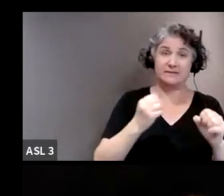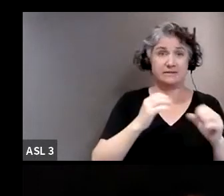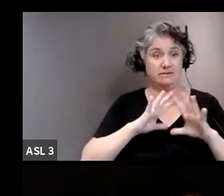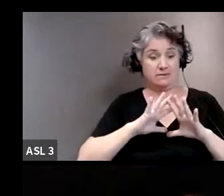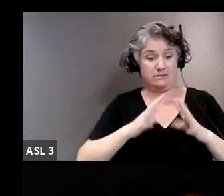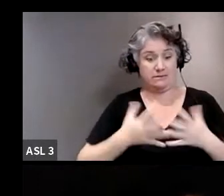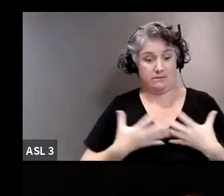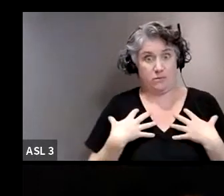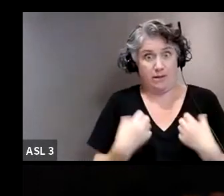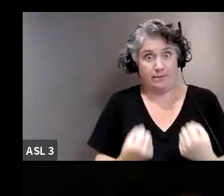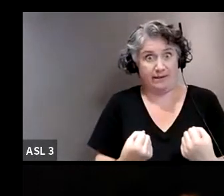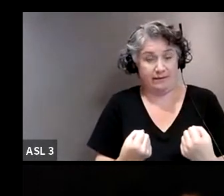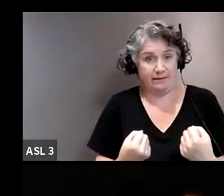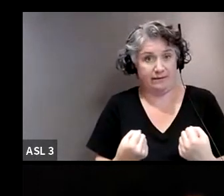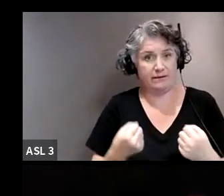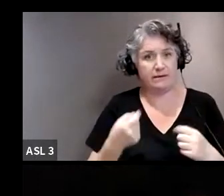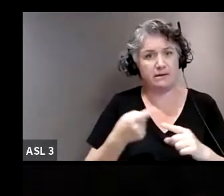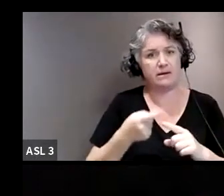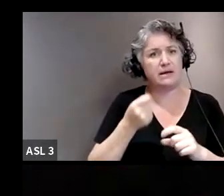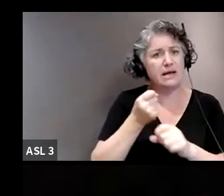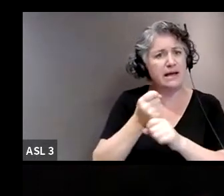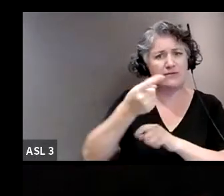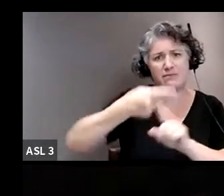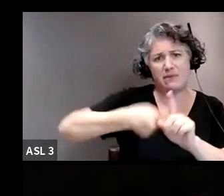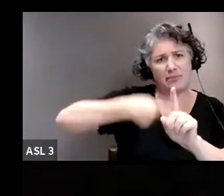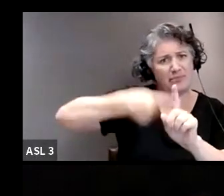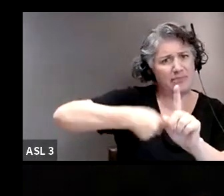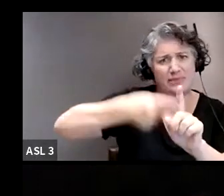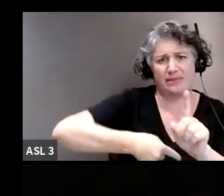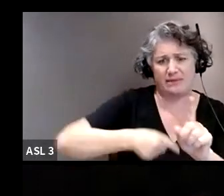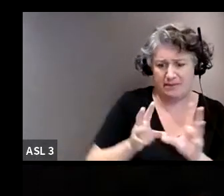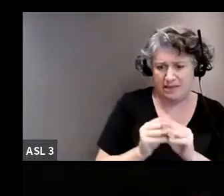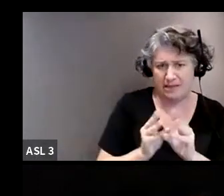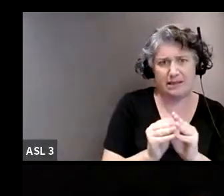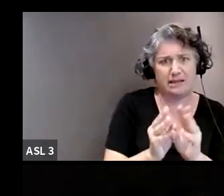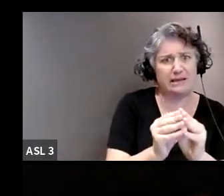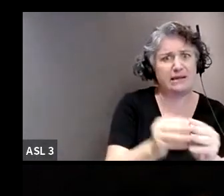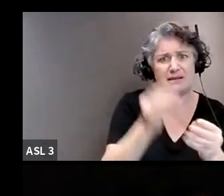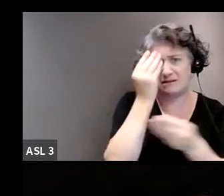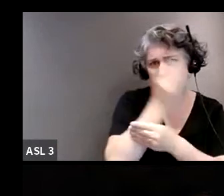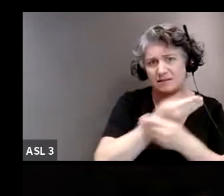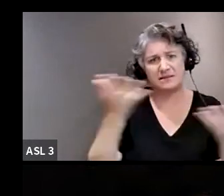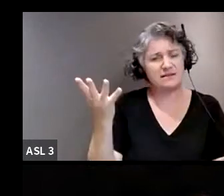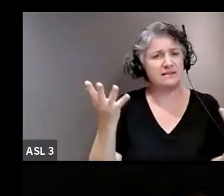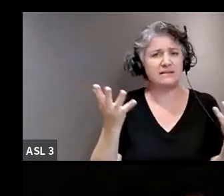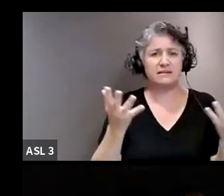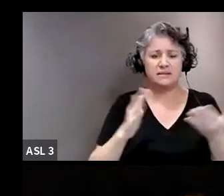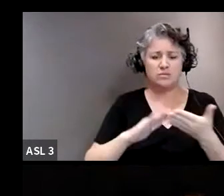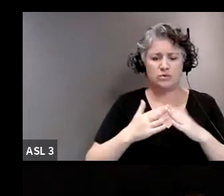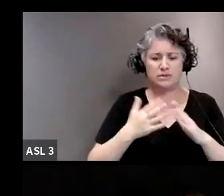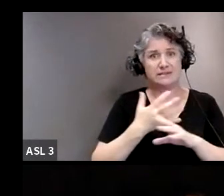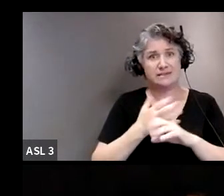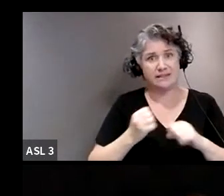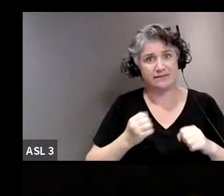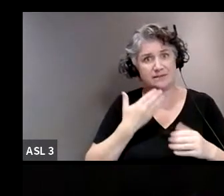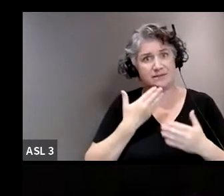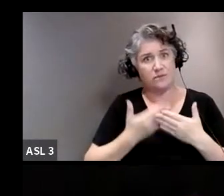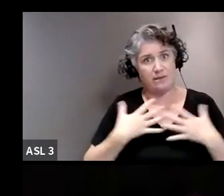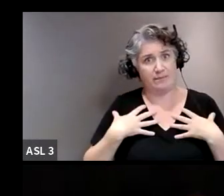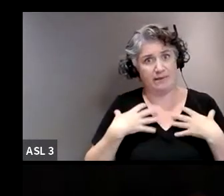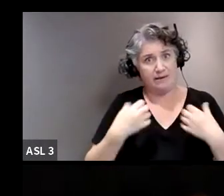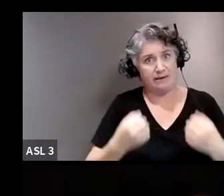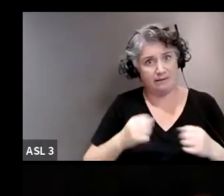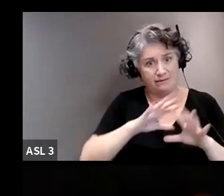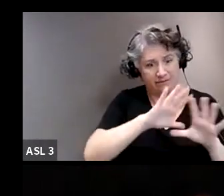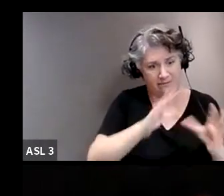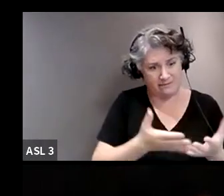me advocate literally every month to the board around the urgent need to establish the community safety well-being plan for the city i was so happy